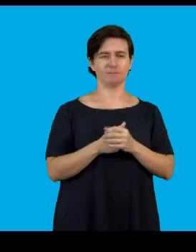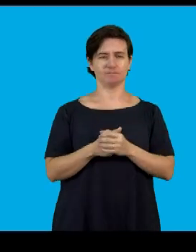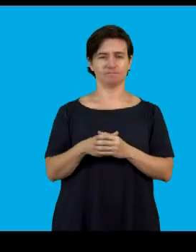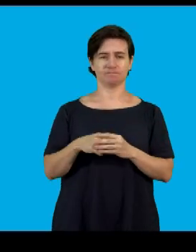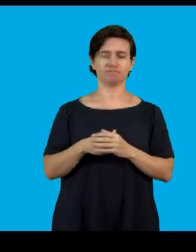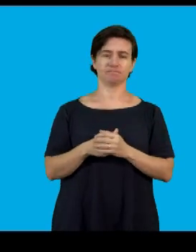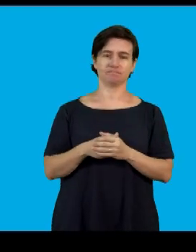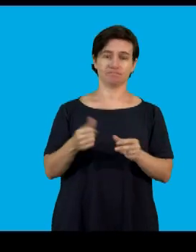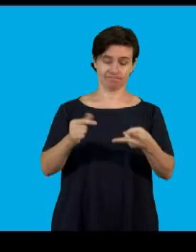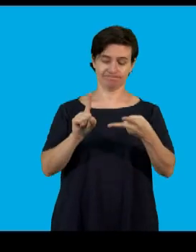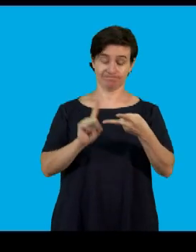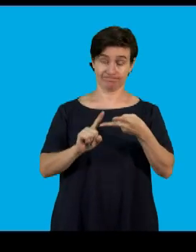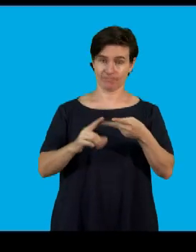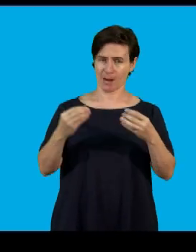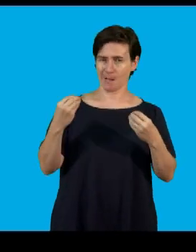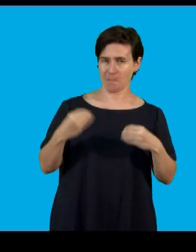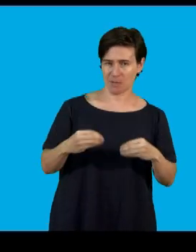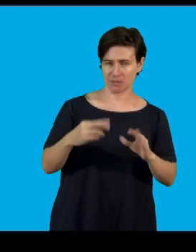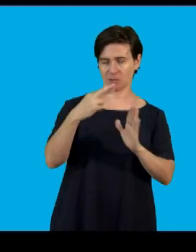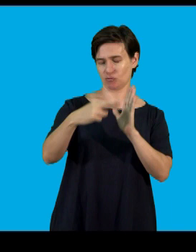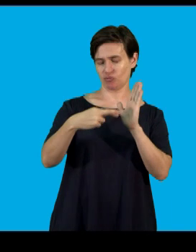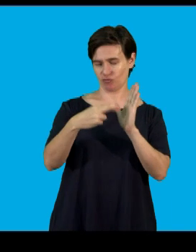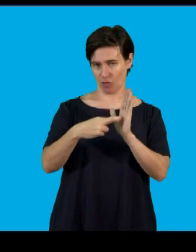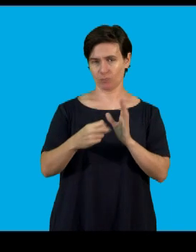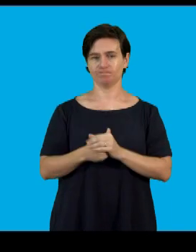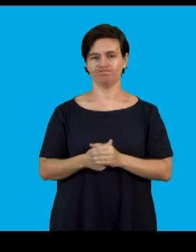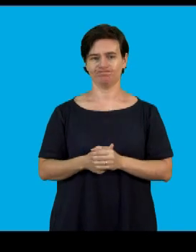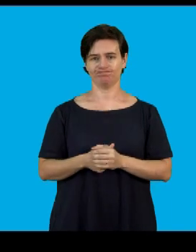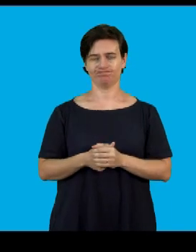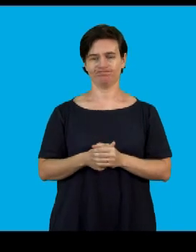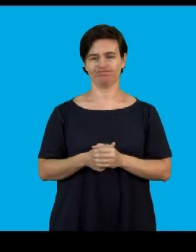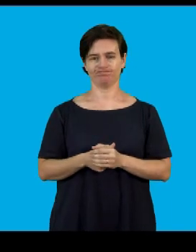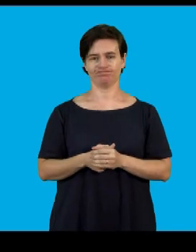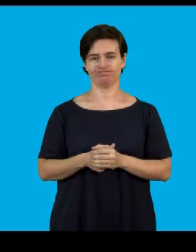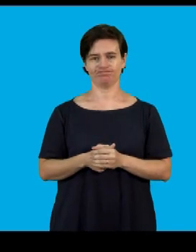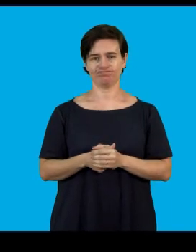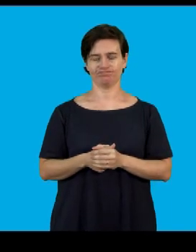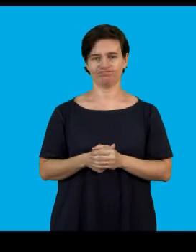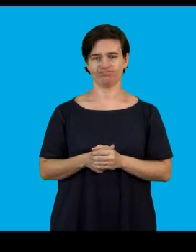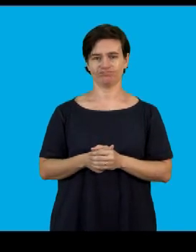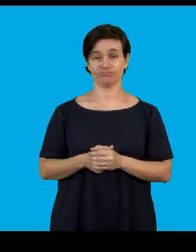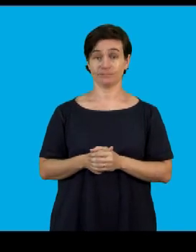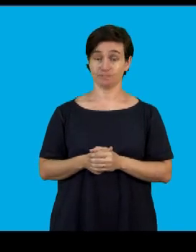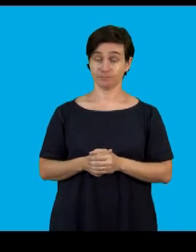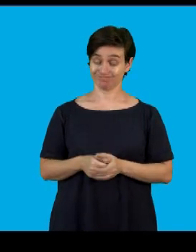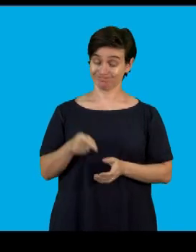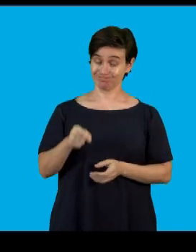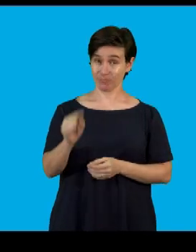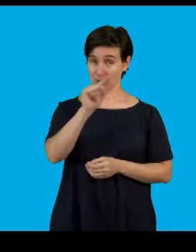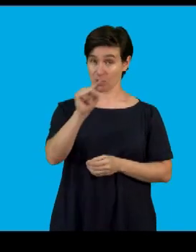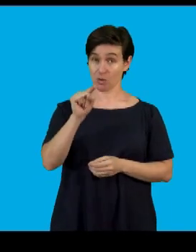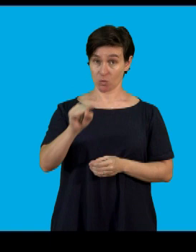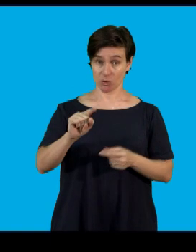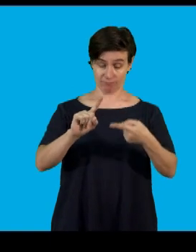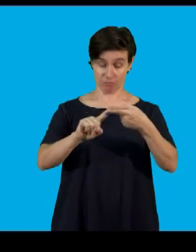the business roles. So we've got business ventures and business roles. So in this question, it